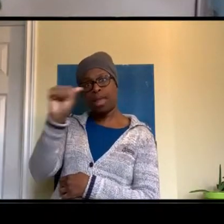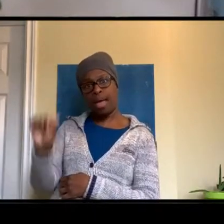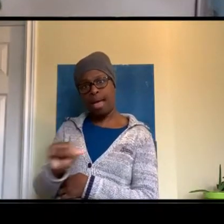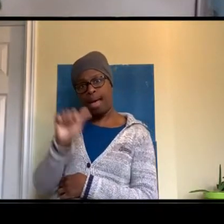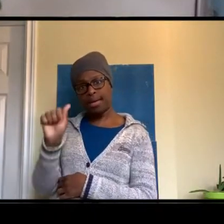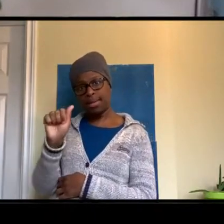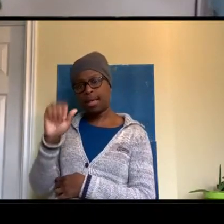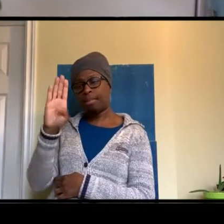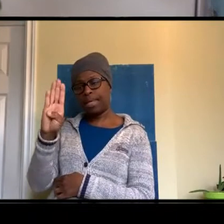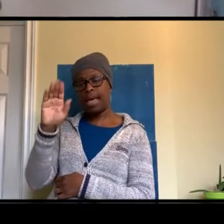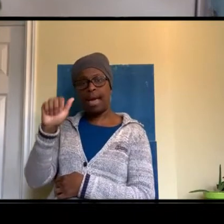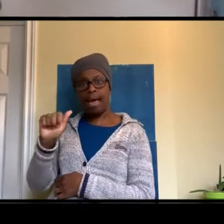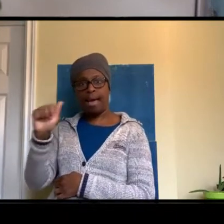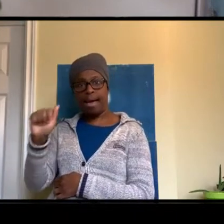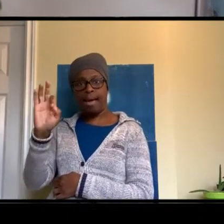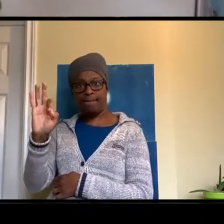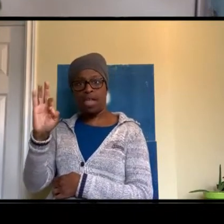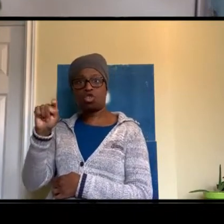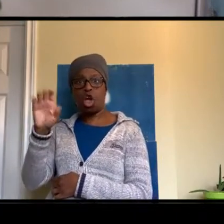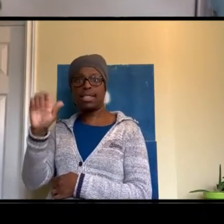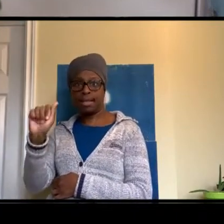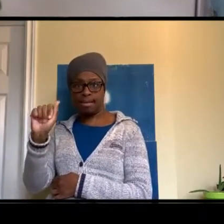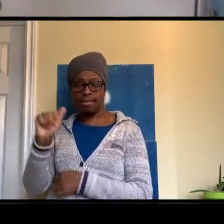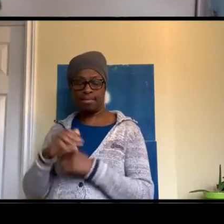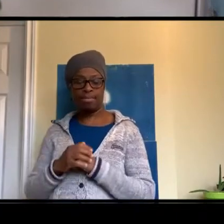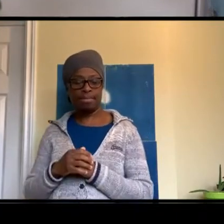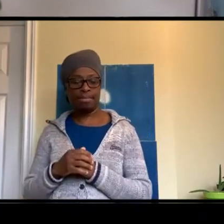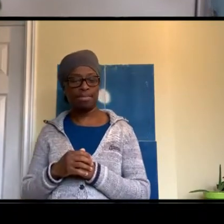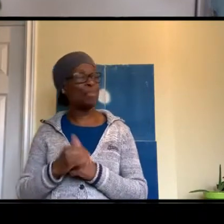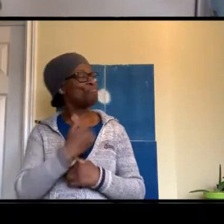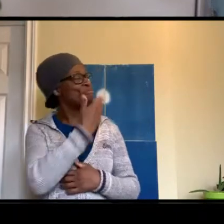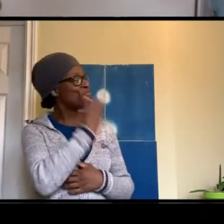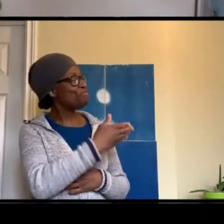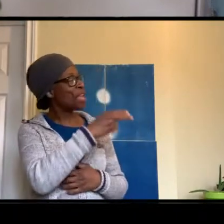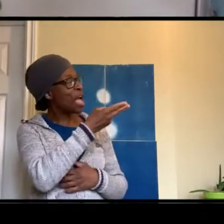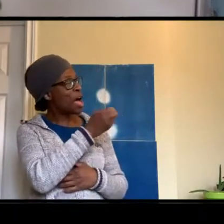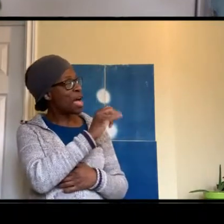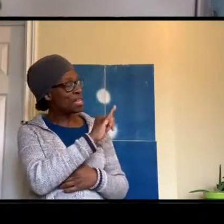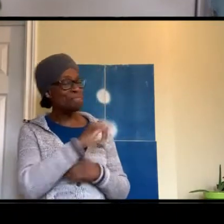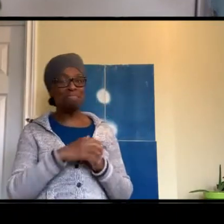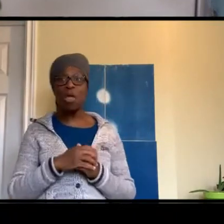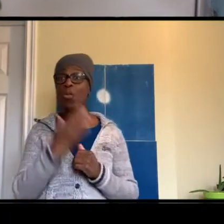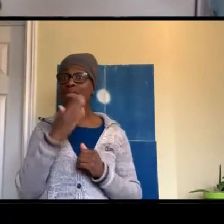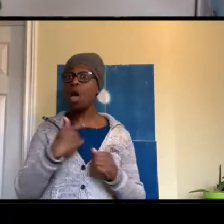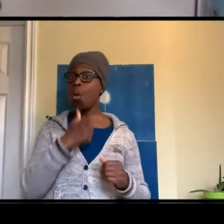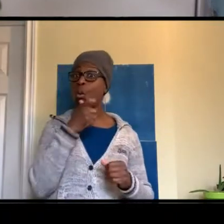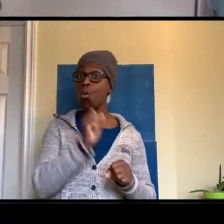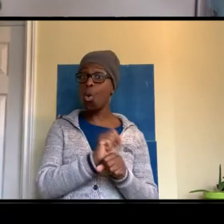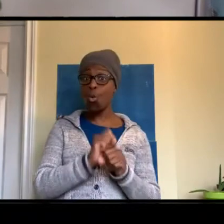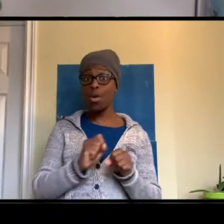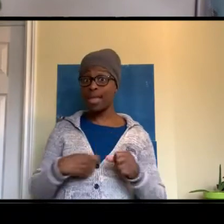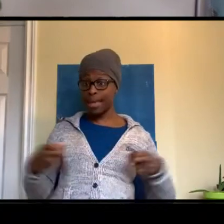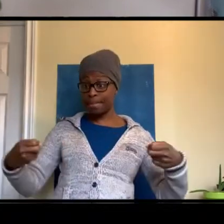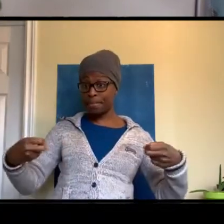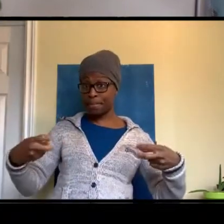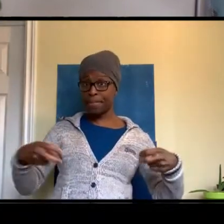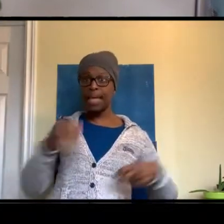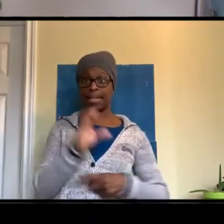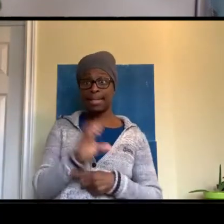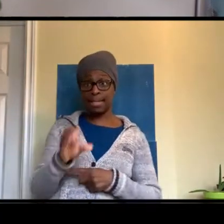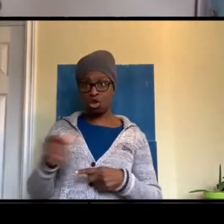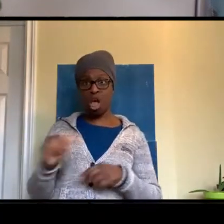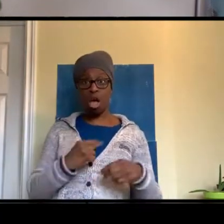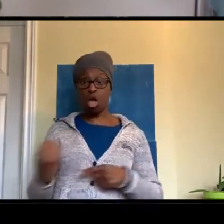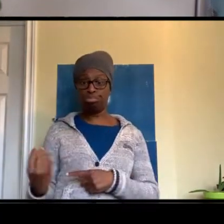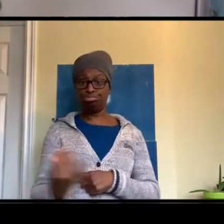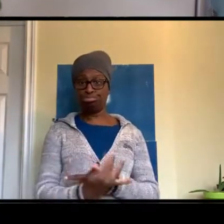our captioners and our ASL interpreters. Thank you for joining us today and helping to spread our message today. And I'd like to